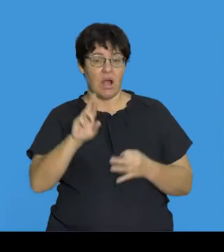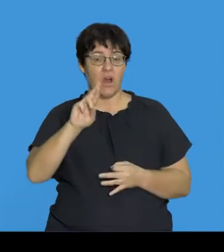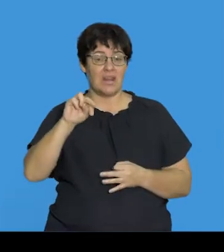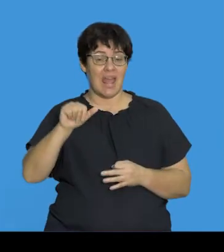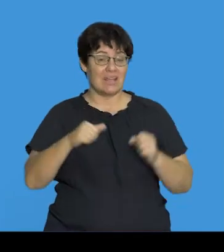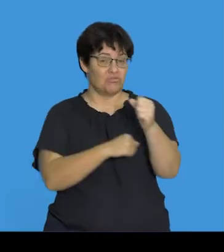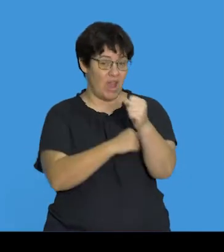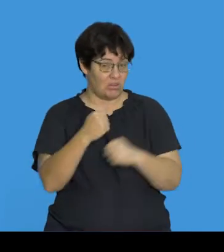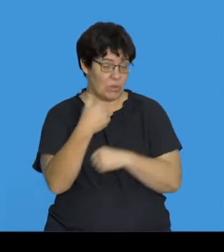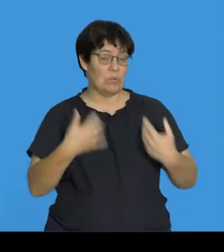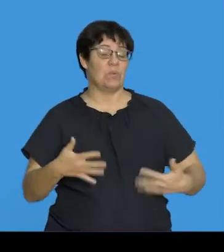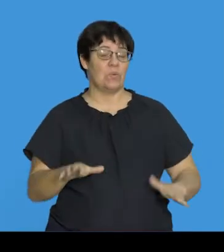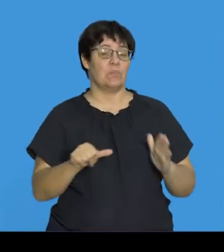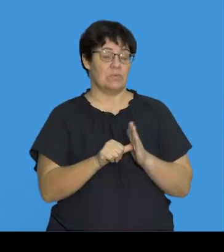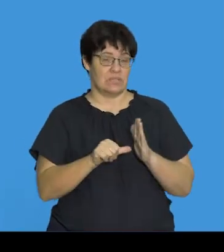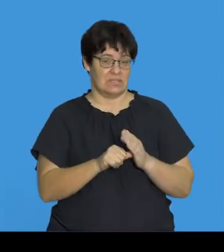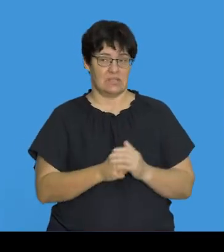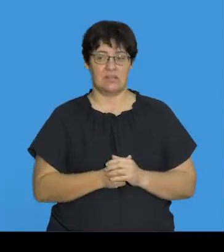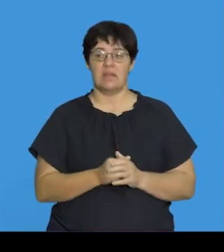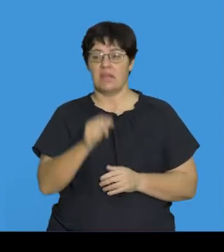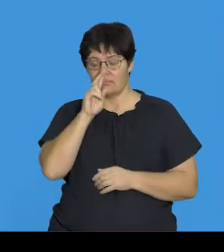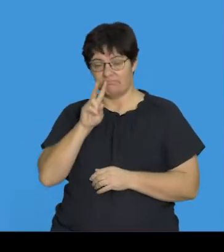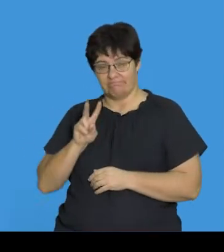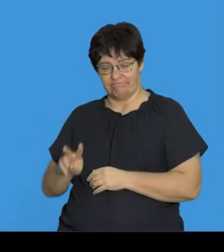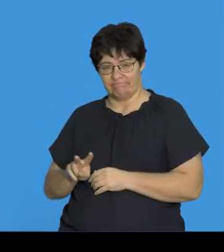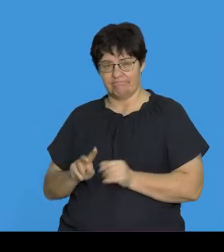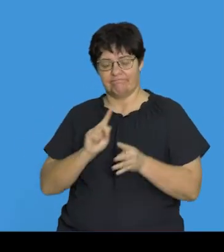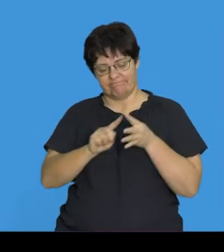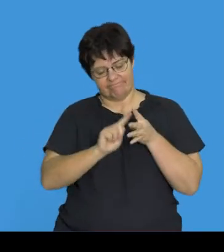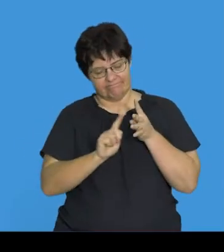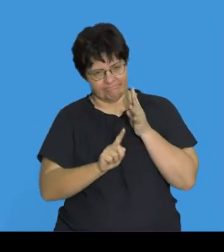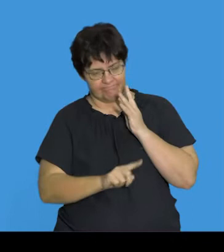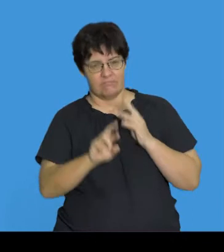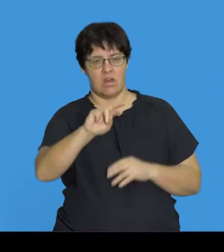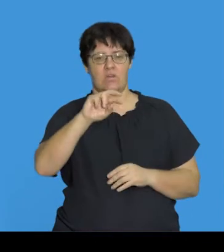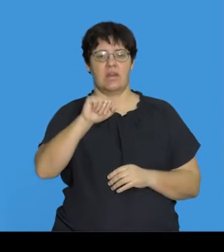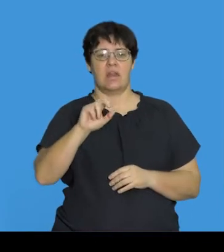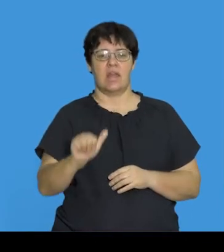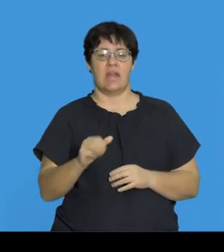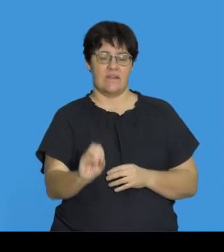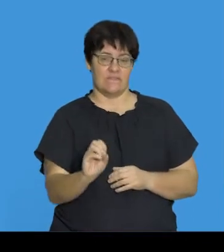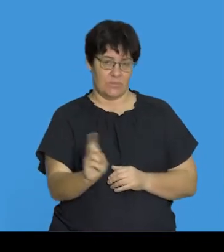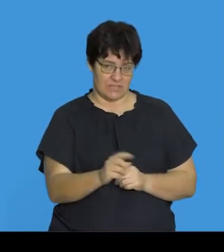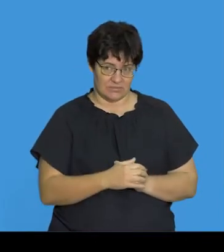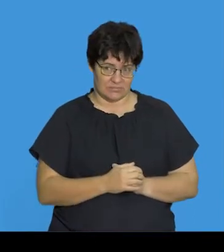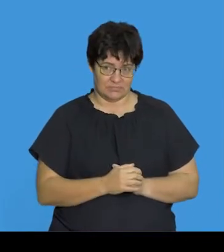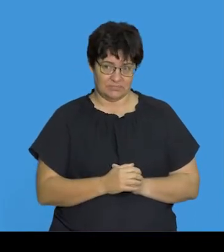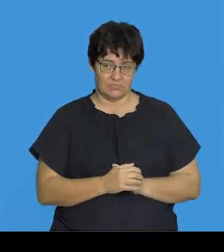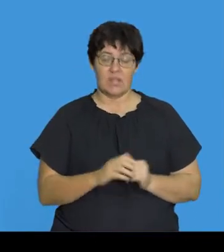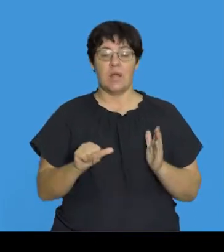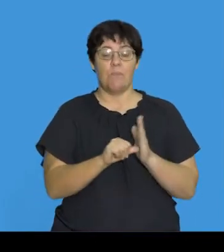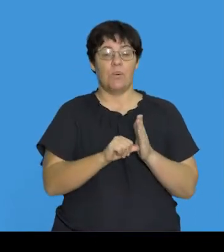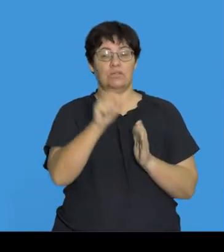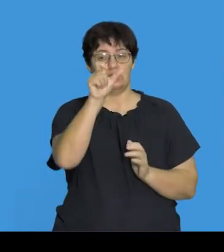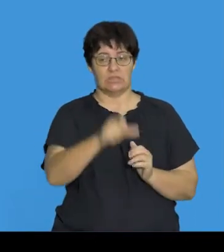RNA, and then we will spend some time looking at the types of RNA. So let's get straight into some key